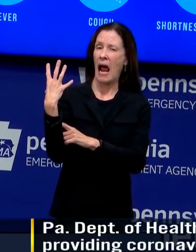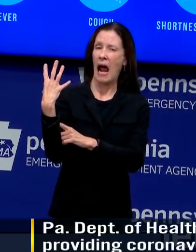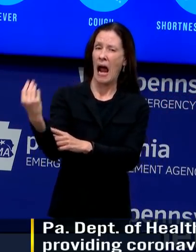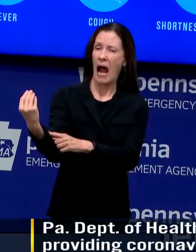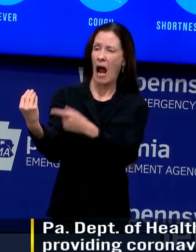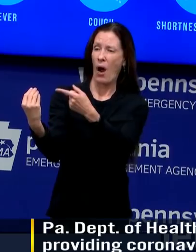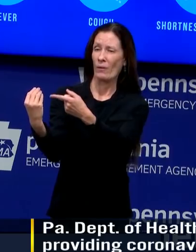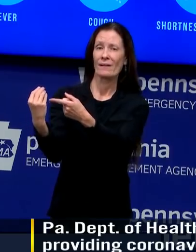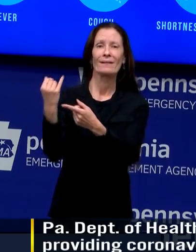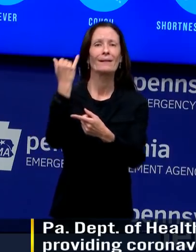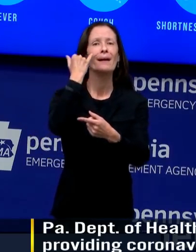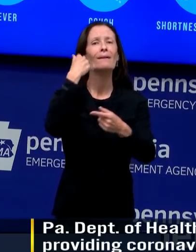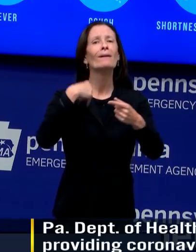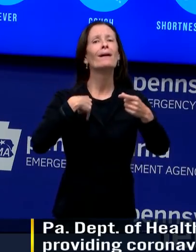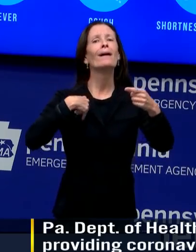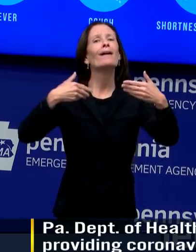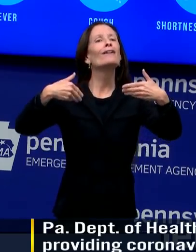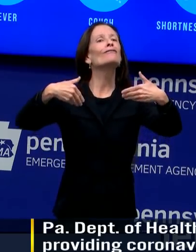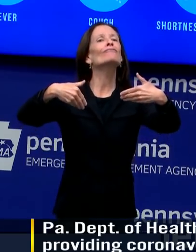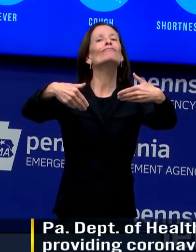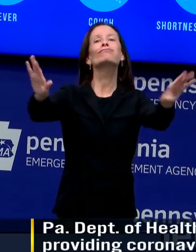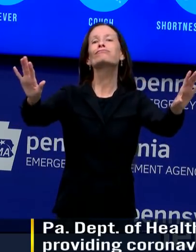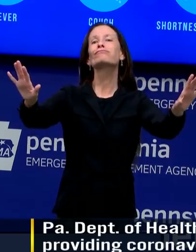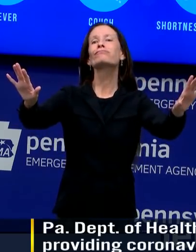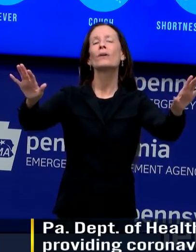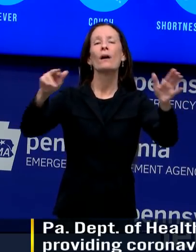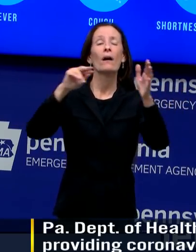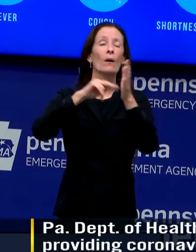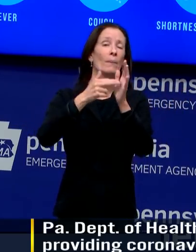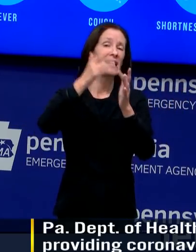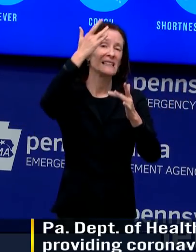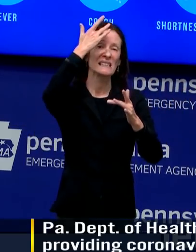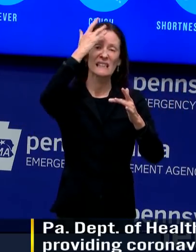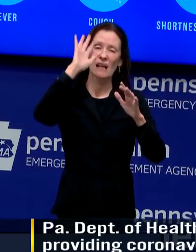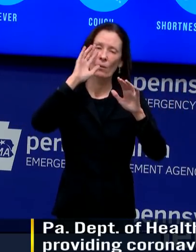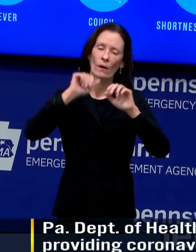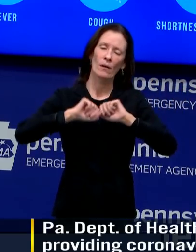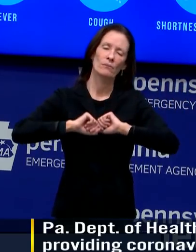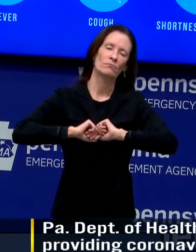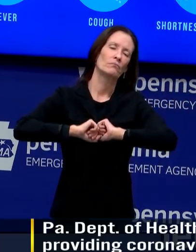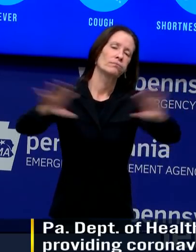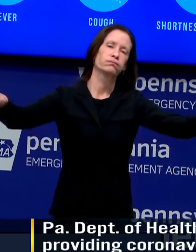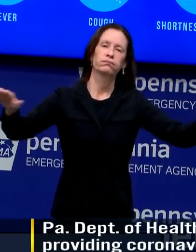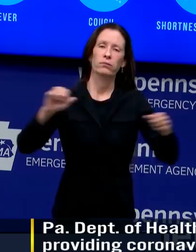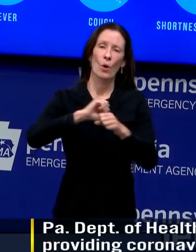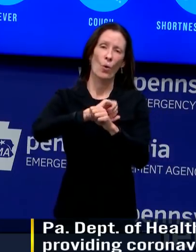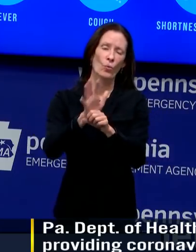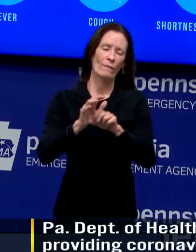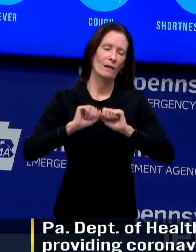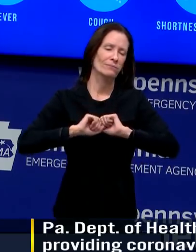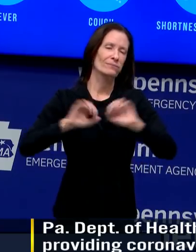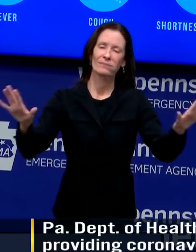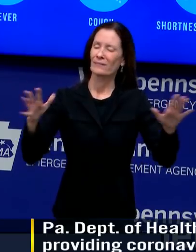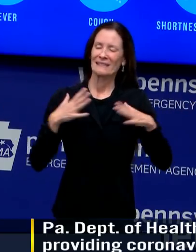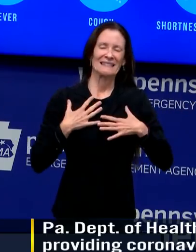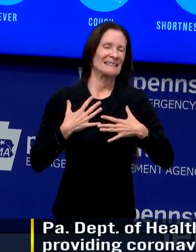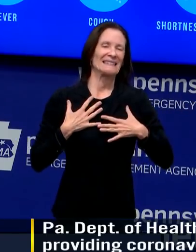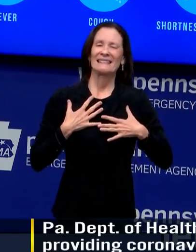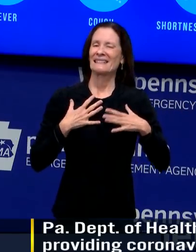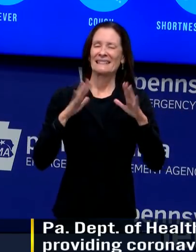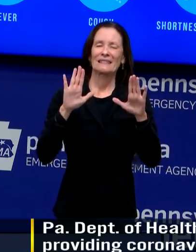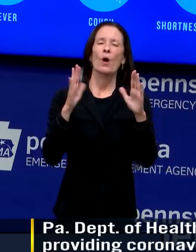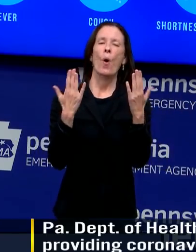people safe. So May 8th, we think, is the soonest we can start to lift the orders, even in areas that right now look like they're doing quite